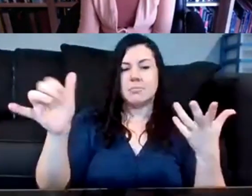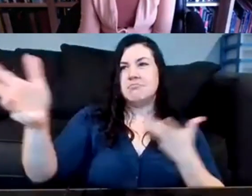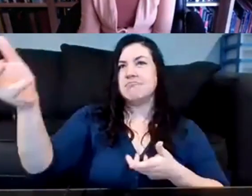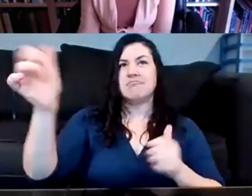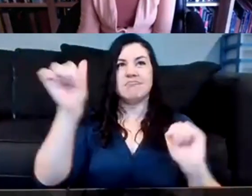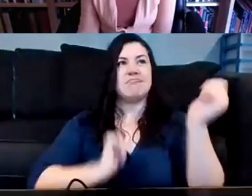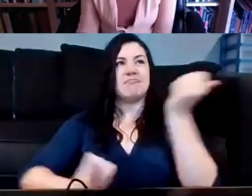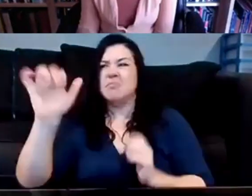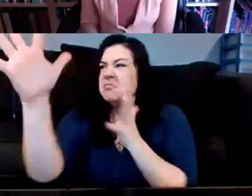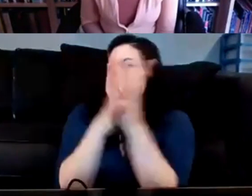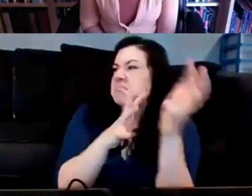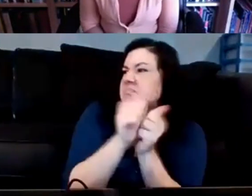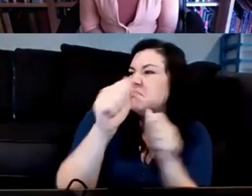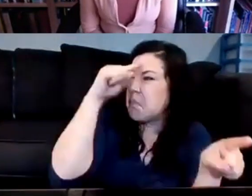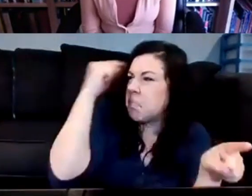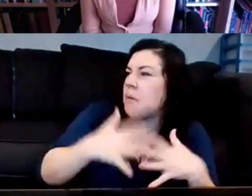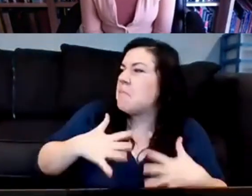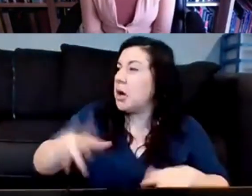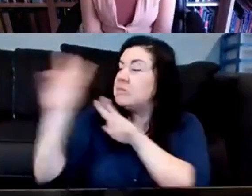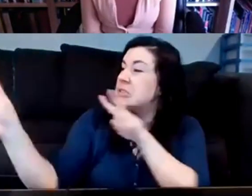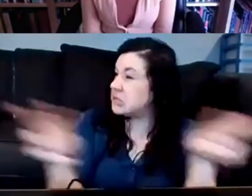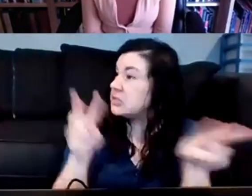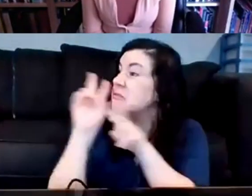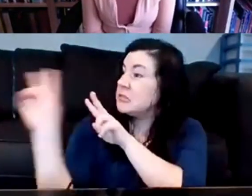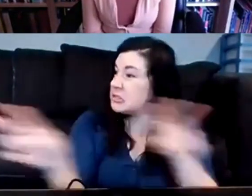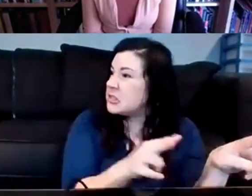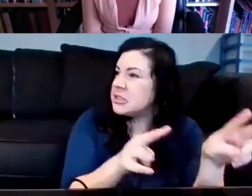destruction of Black bodies. These hooded